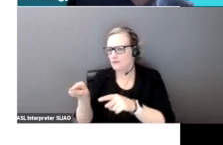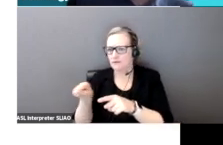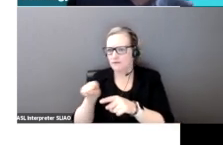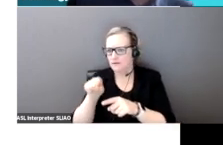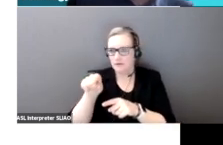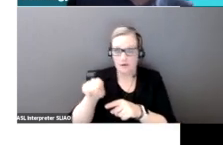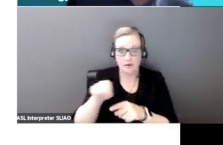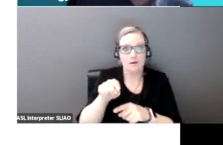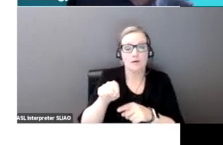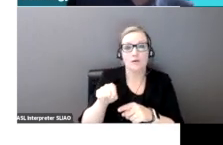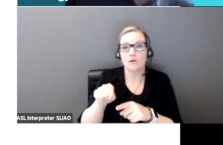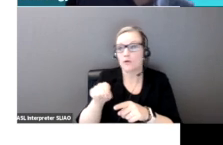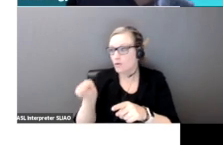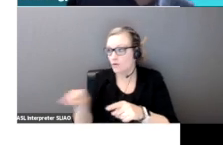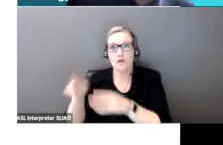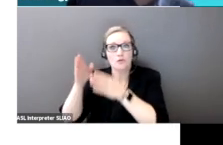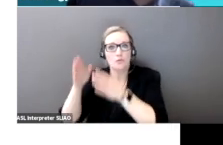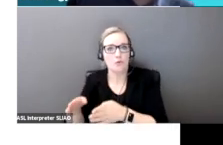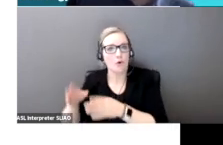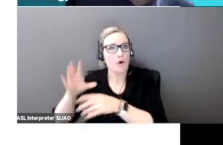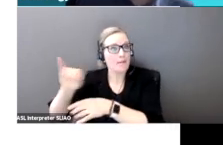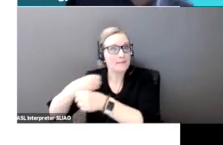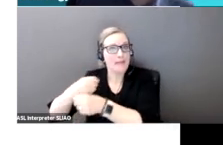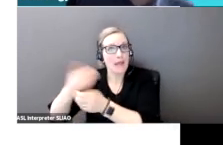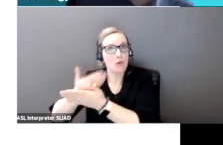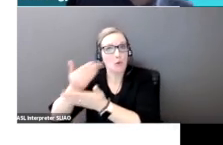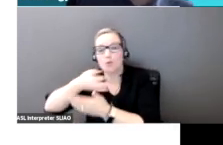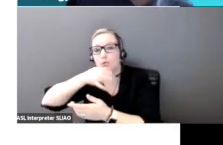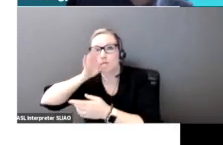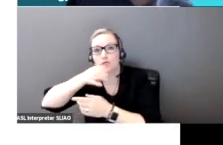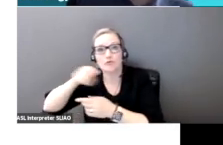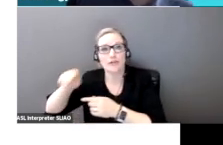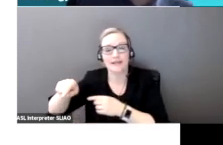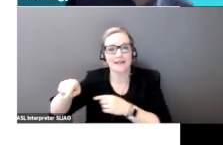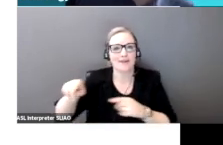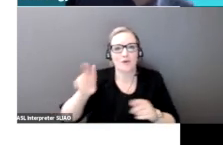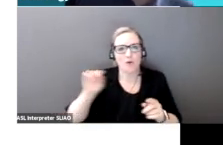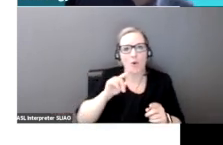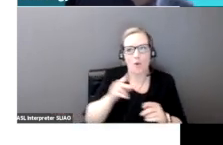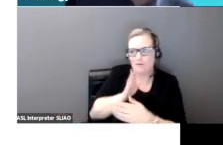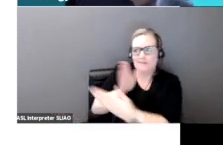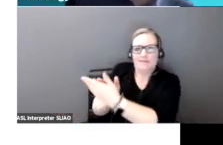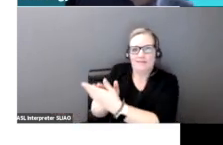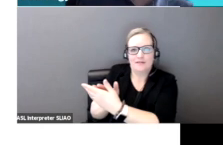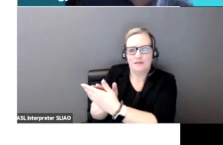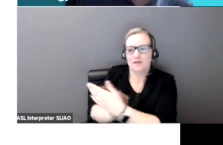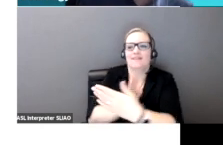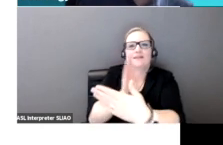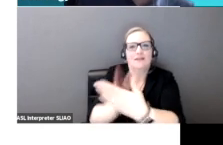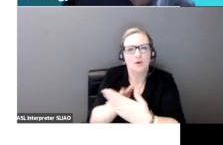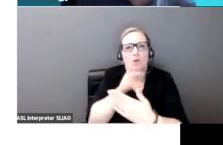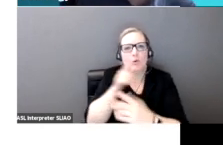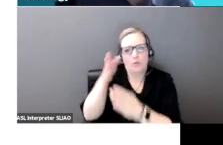who took the recipe from you. And perhaps you might be able to sue them into the ground and take every penny that they have,